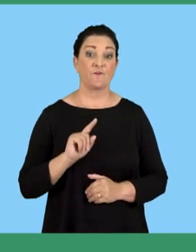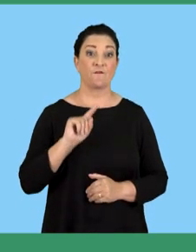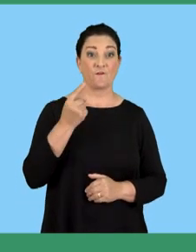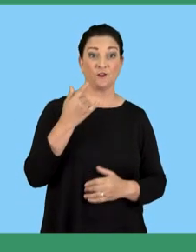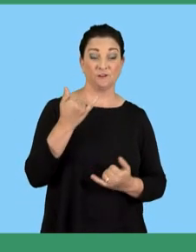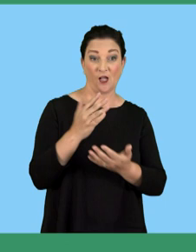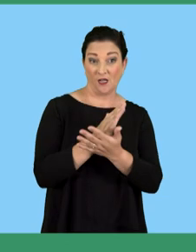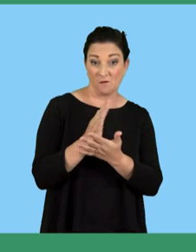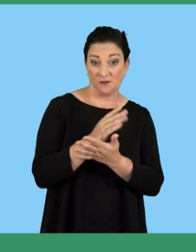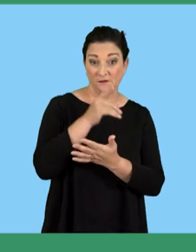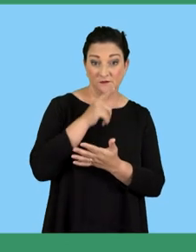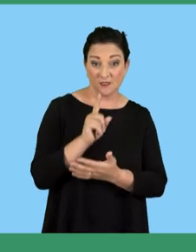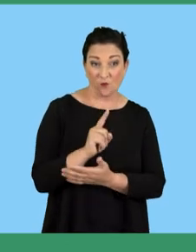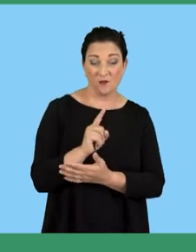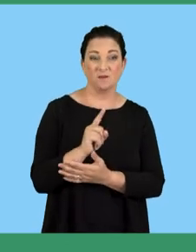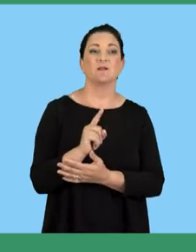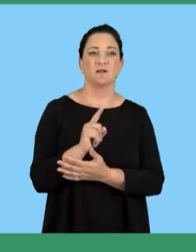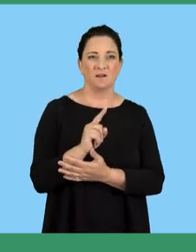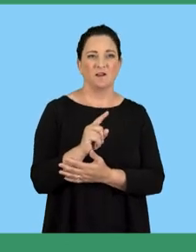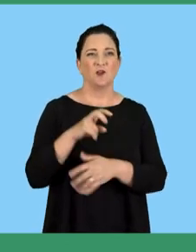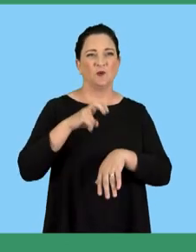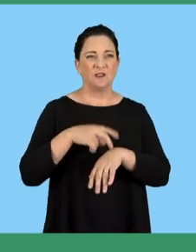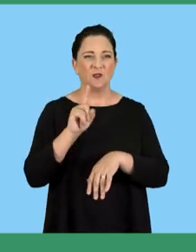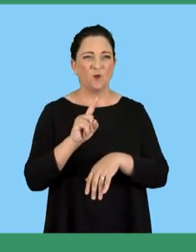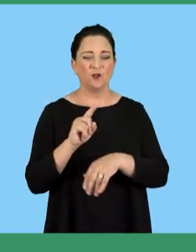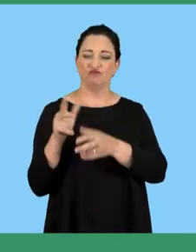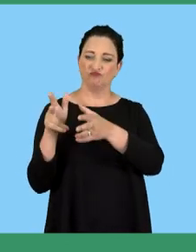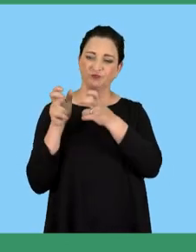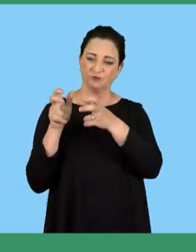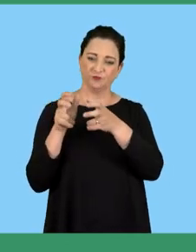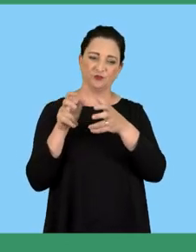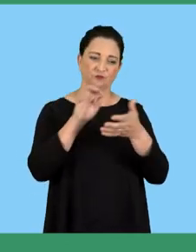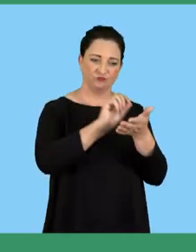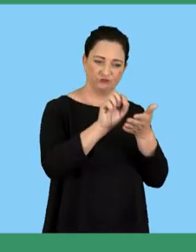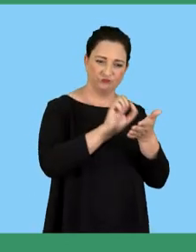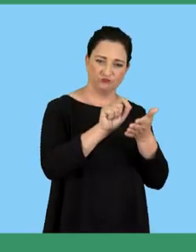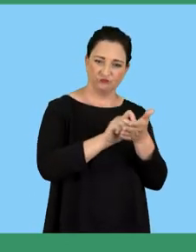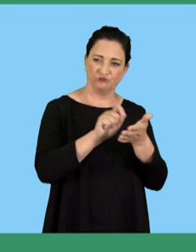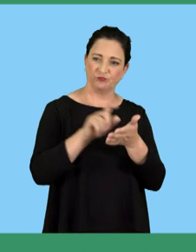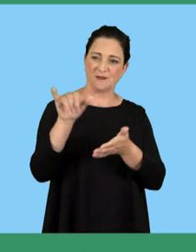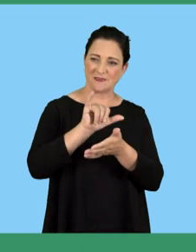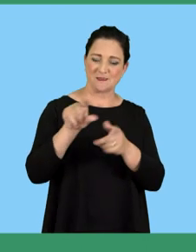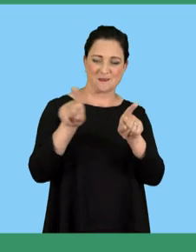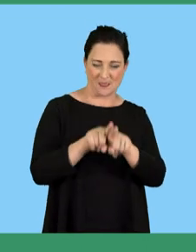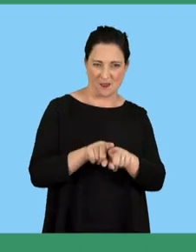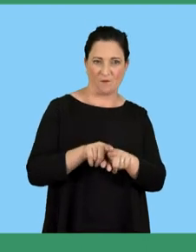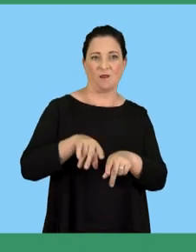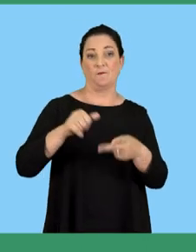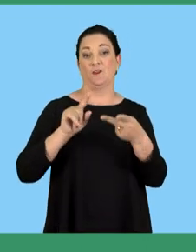the first part is that we need to quote two advantages and two